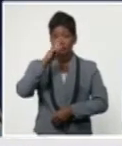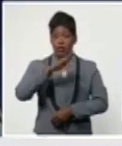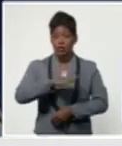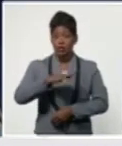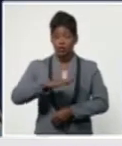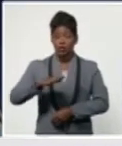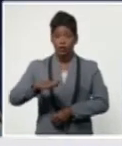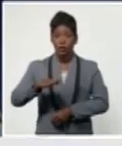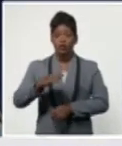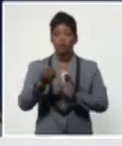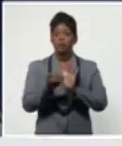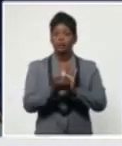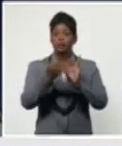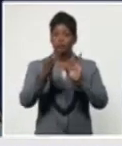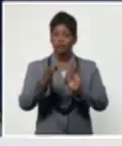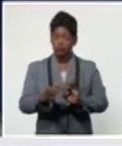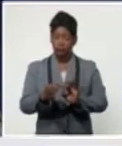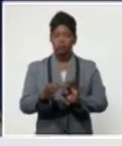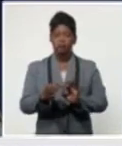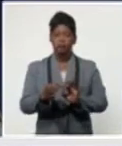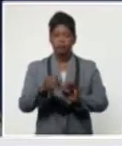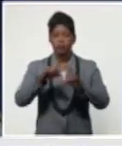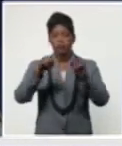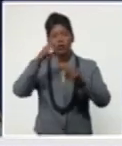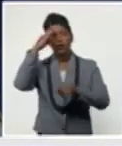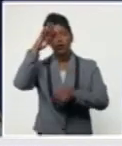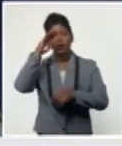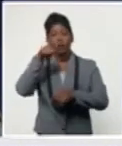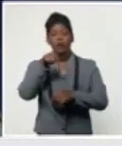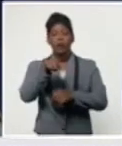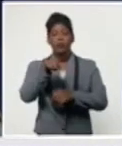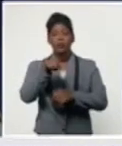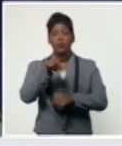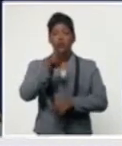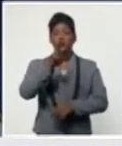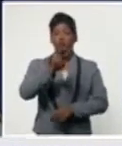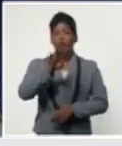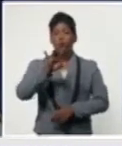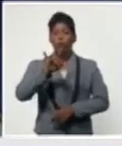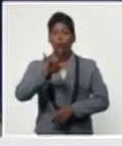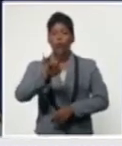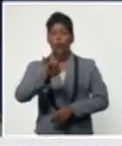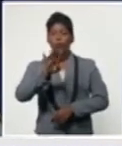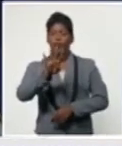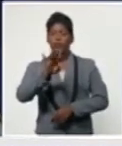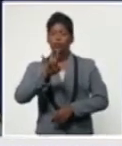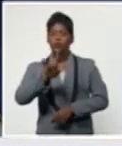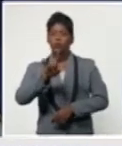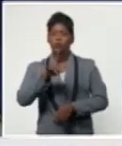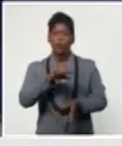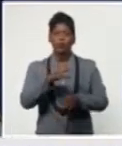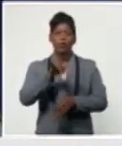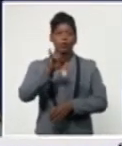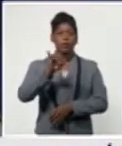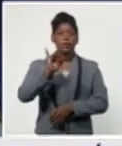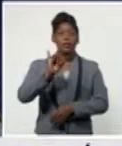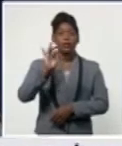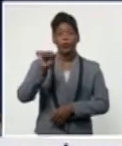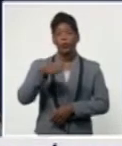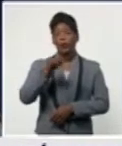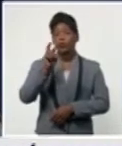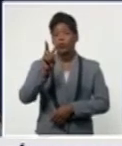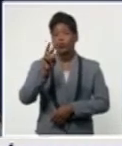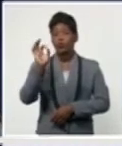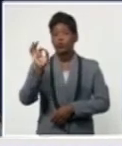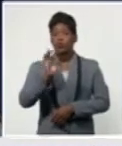children and adolescents who have tested positive for COVID-19, all of them with a favorable clinical